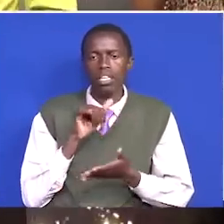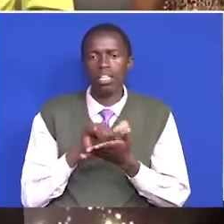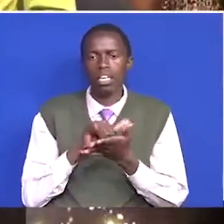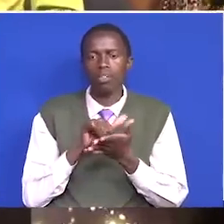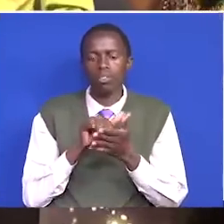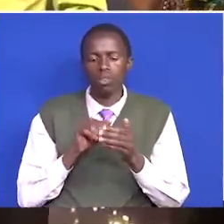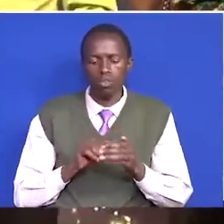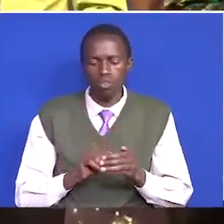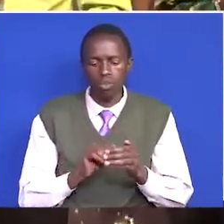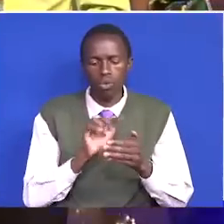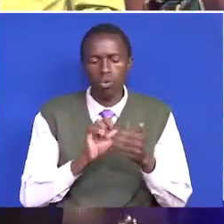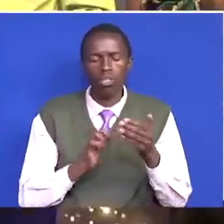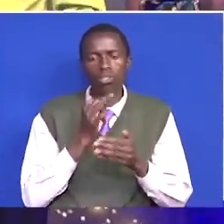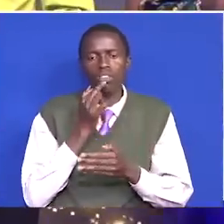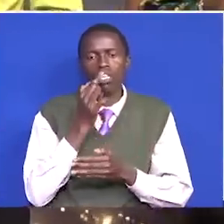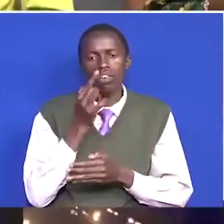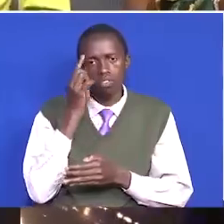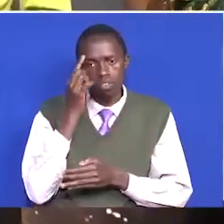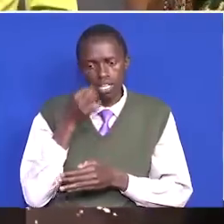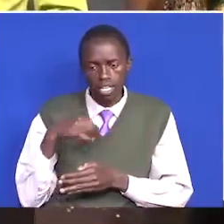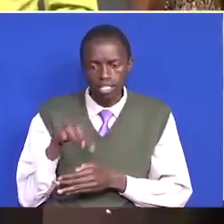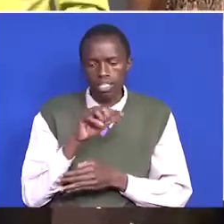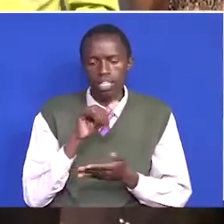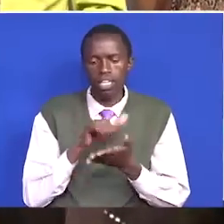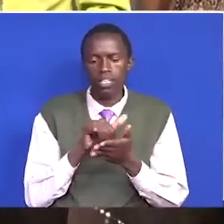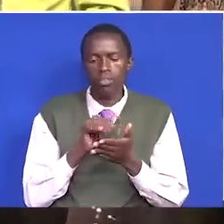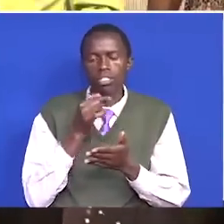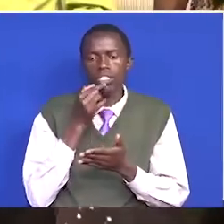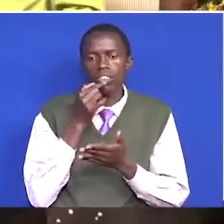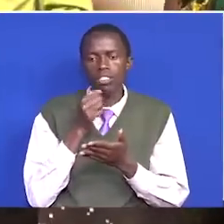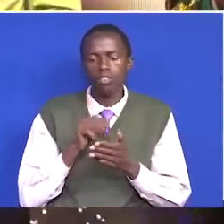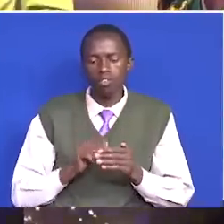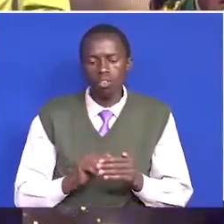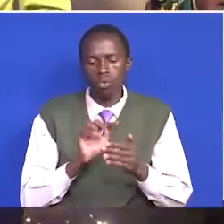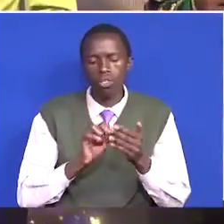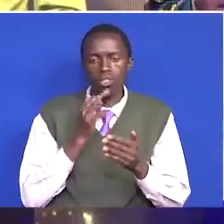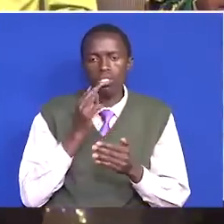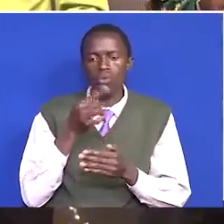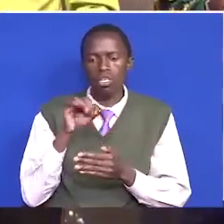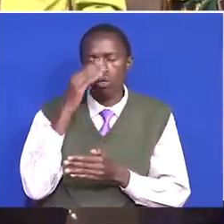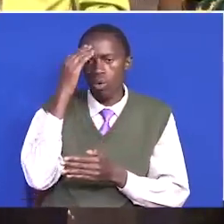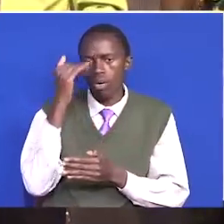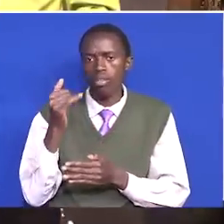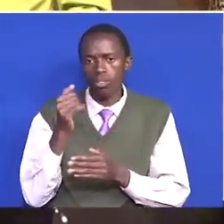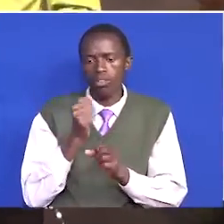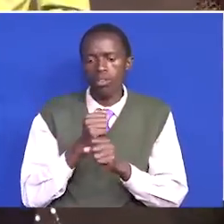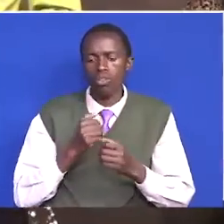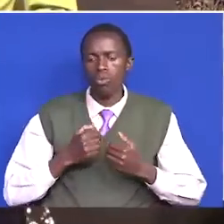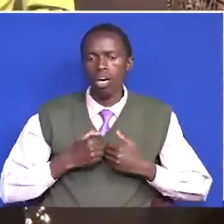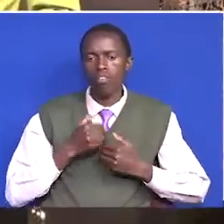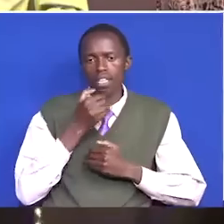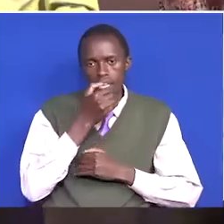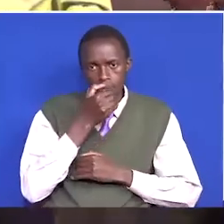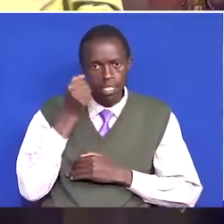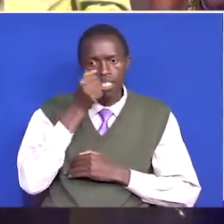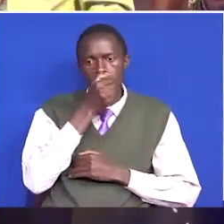will follow what you declare for us. That we will follow what you say for us. Because you have the best